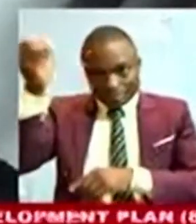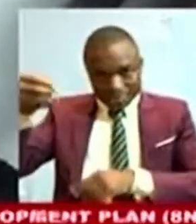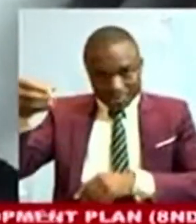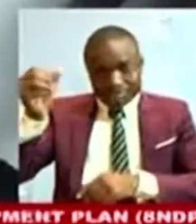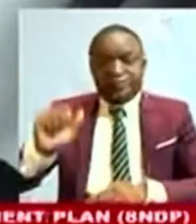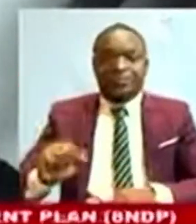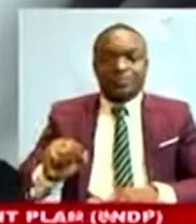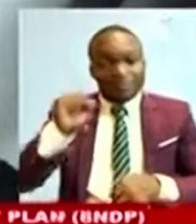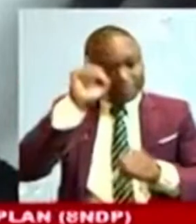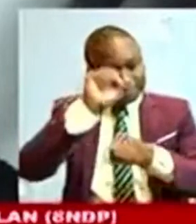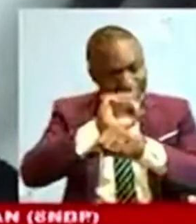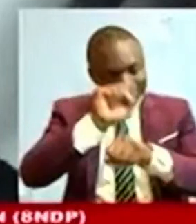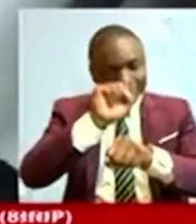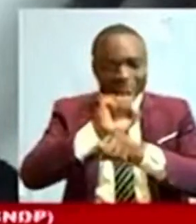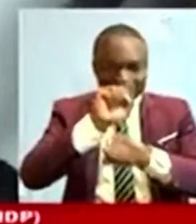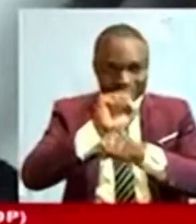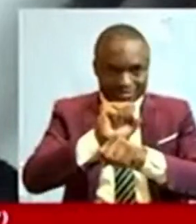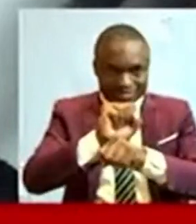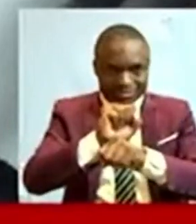The performance